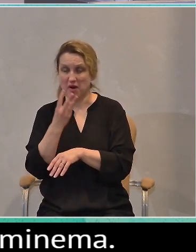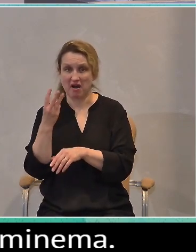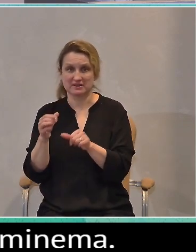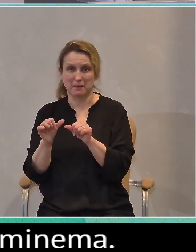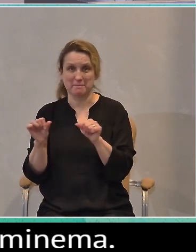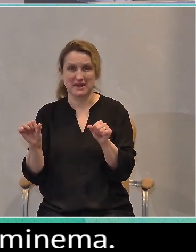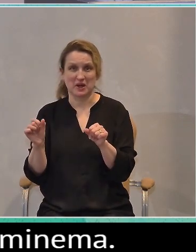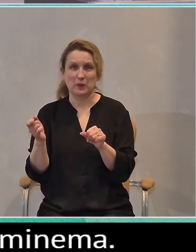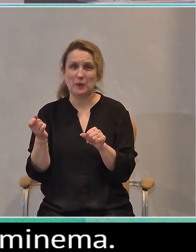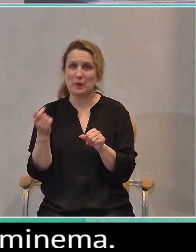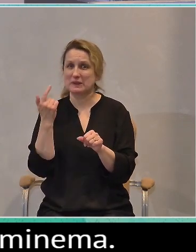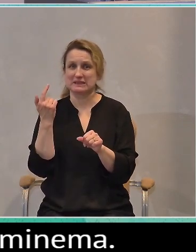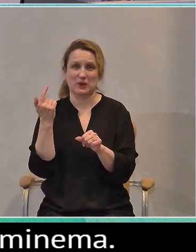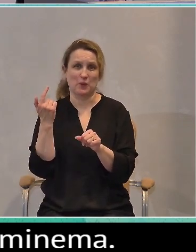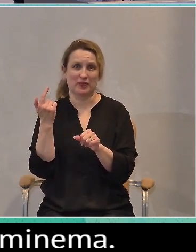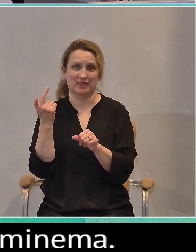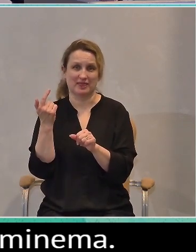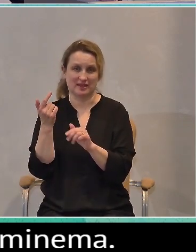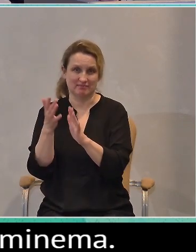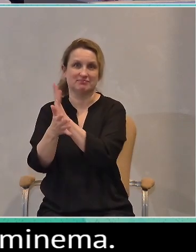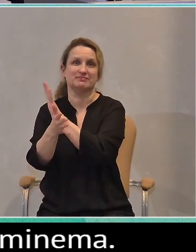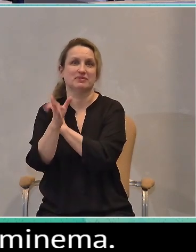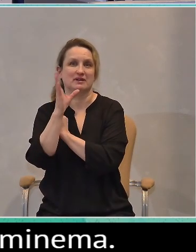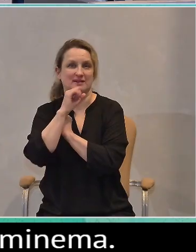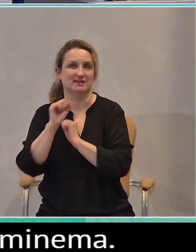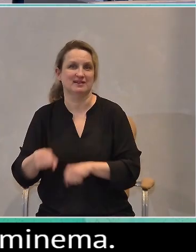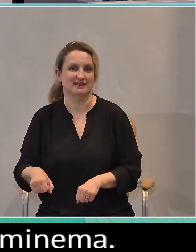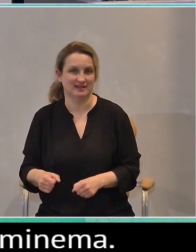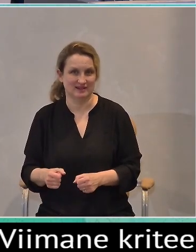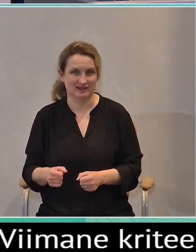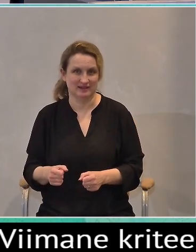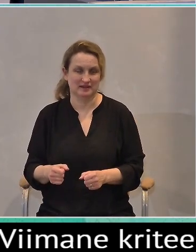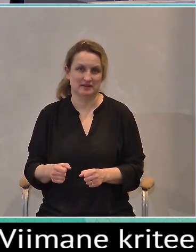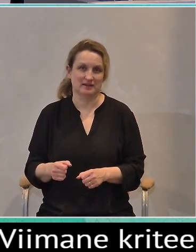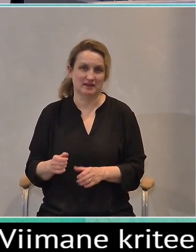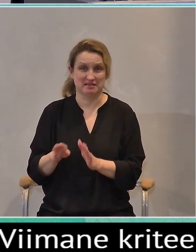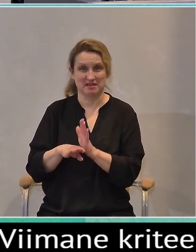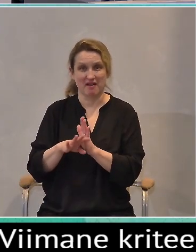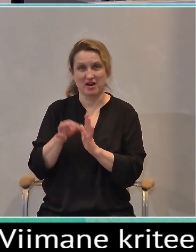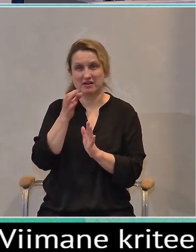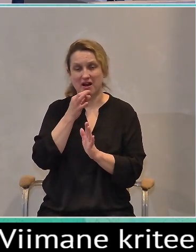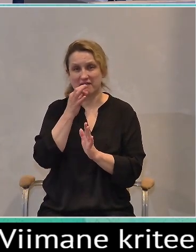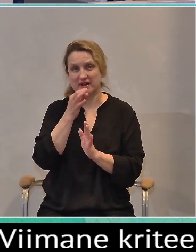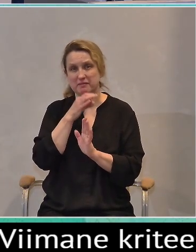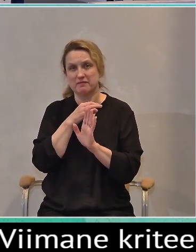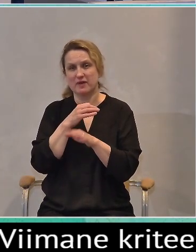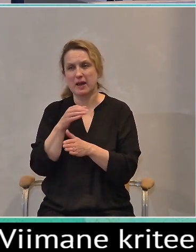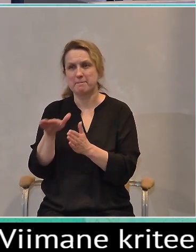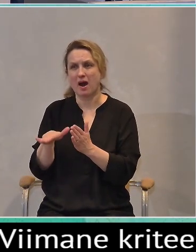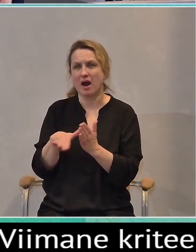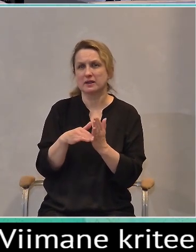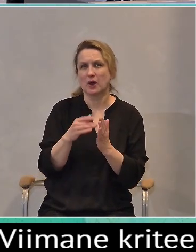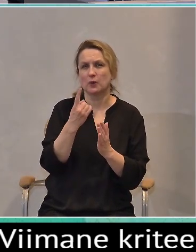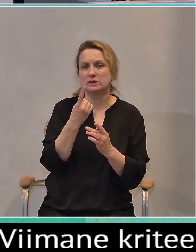QALYs. 3 QALYs. For common drugs, few of them cross the threshold